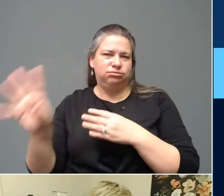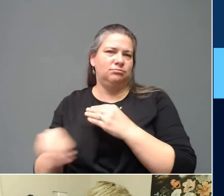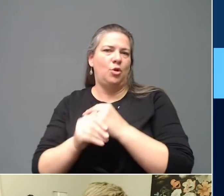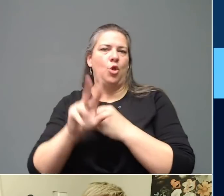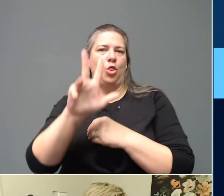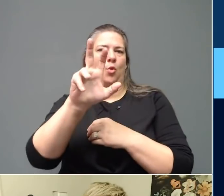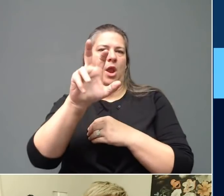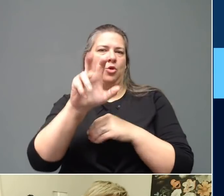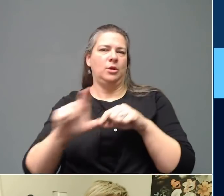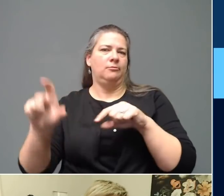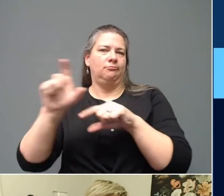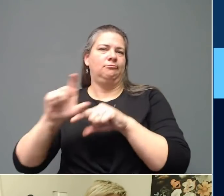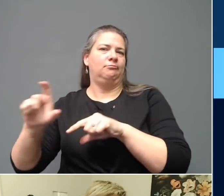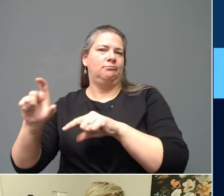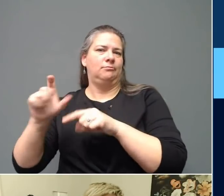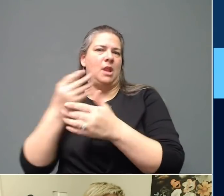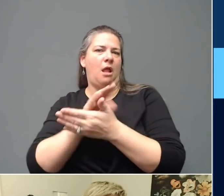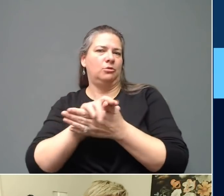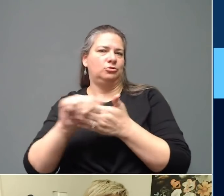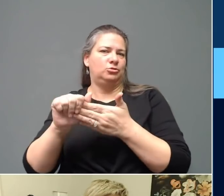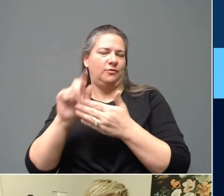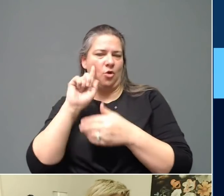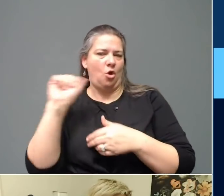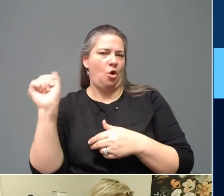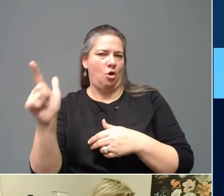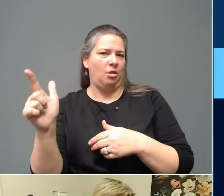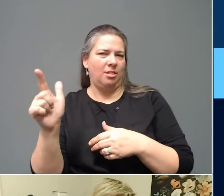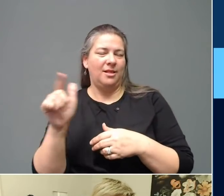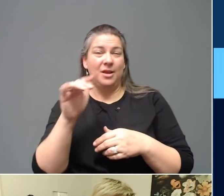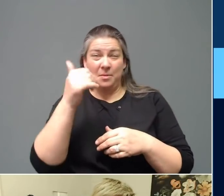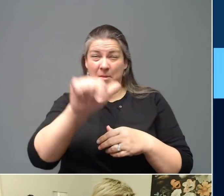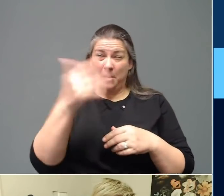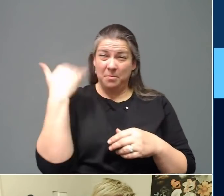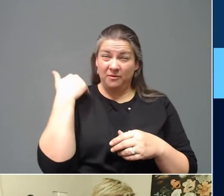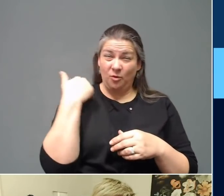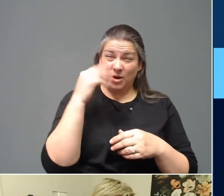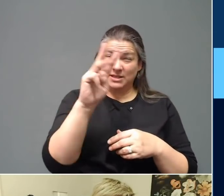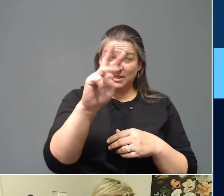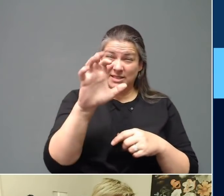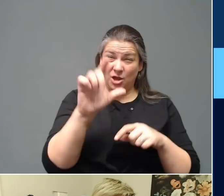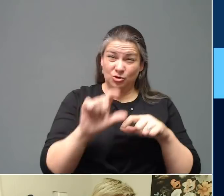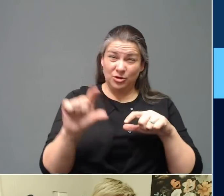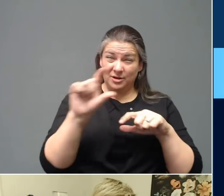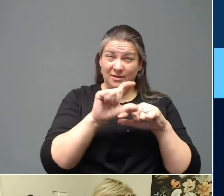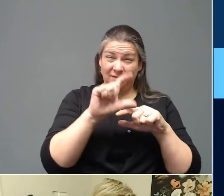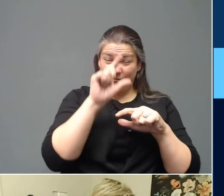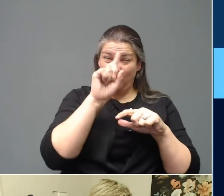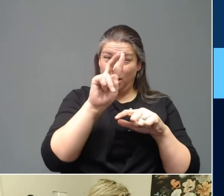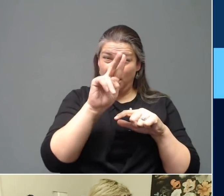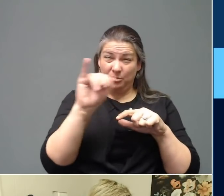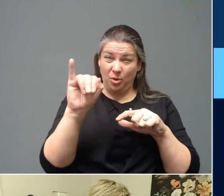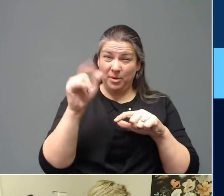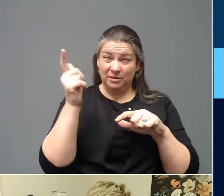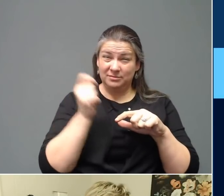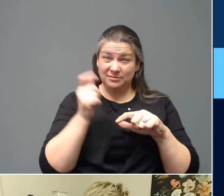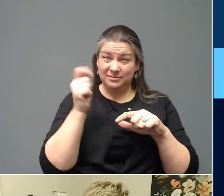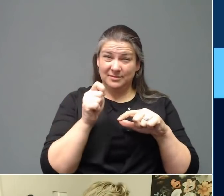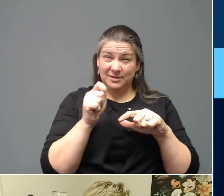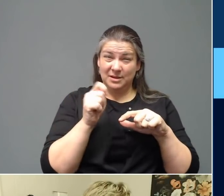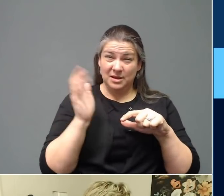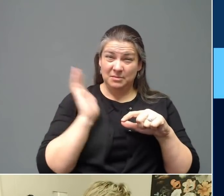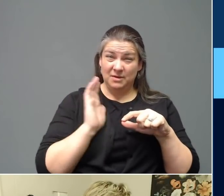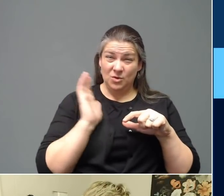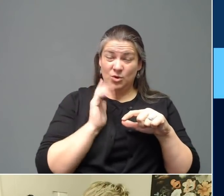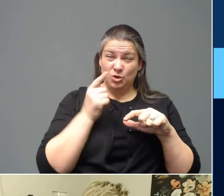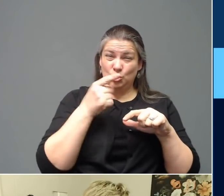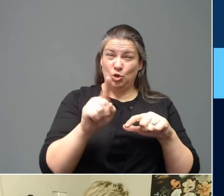all claimants. This is similar to the $600 a week that was that Congress had given during the spring